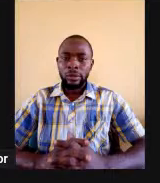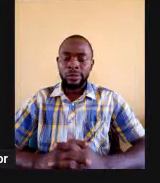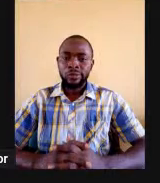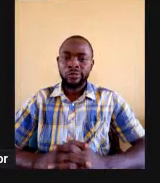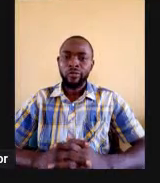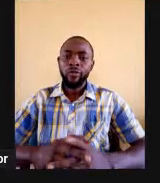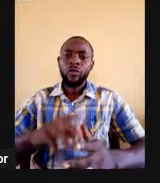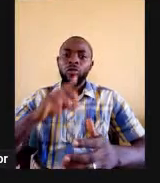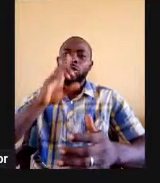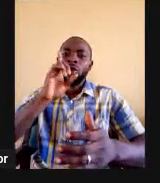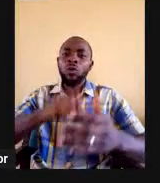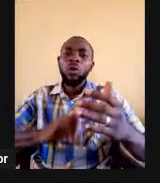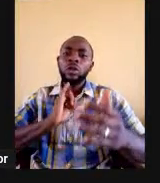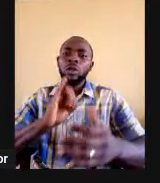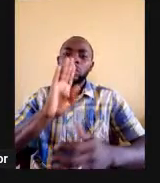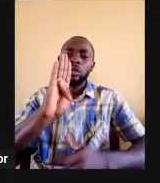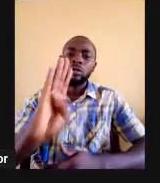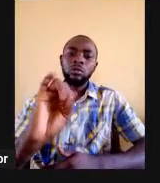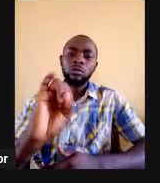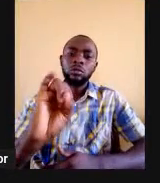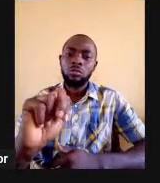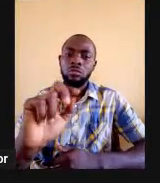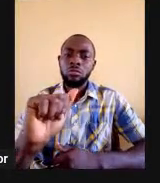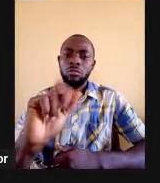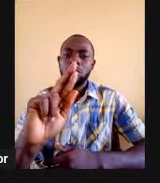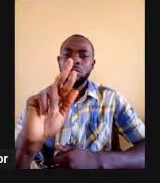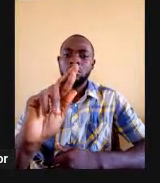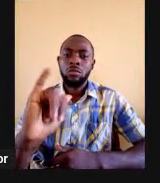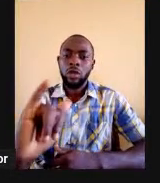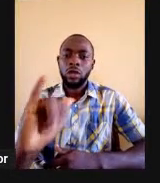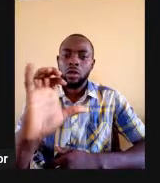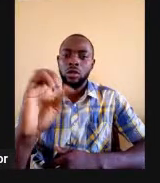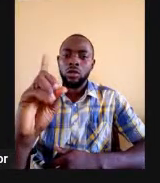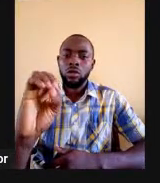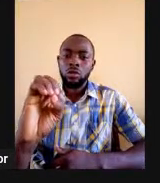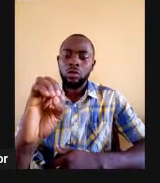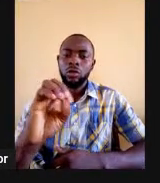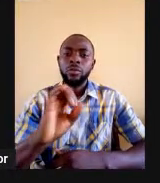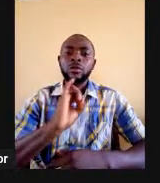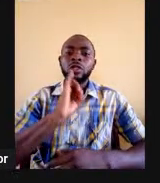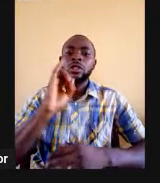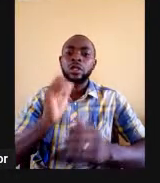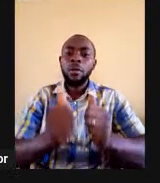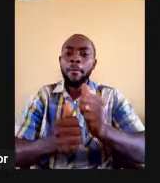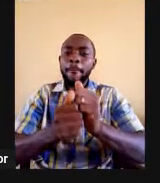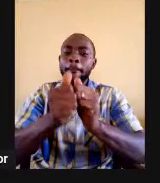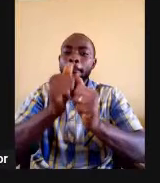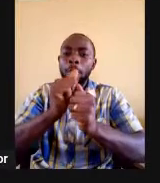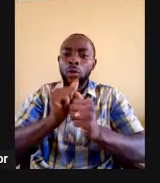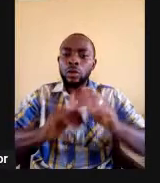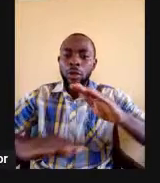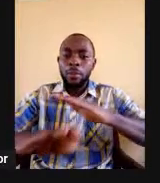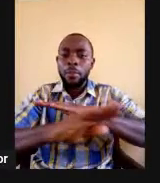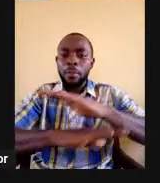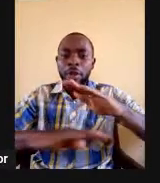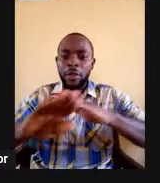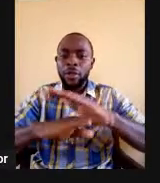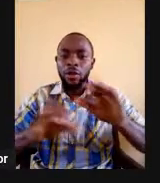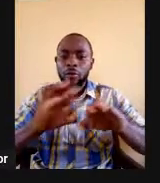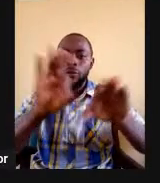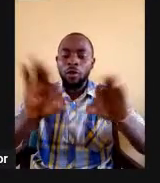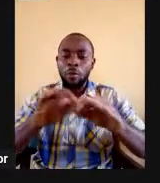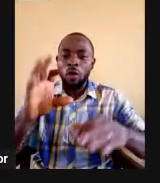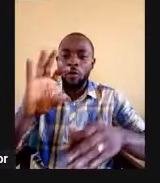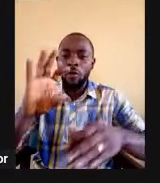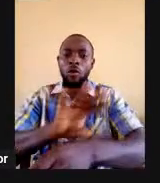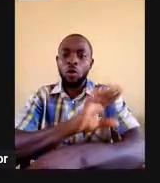So what is binary code? Binary code is the most basic form of computer code consisting of two